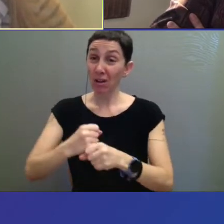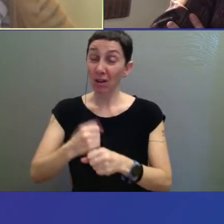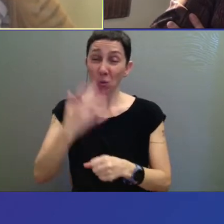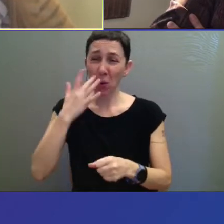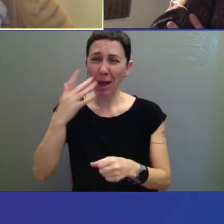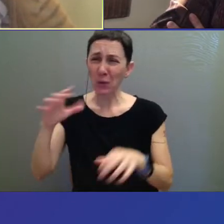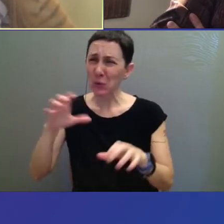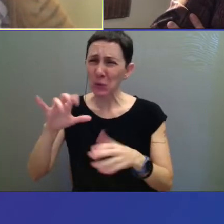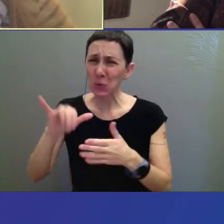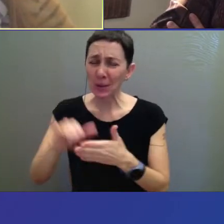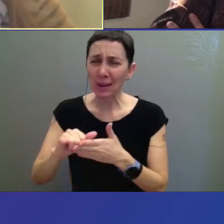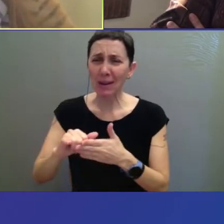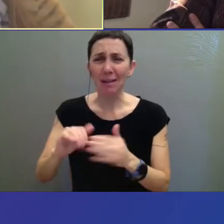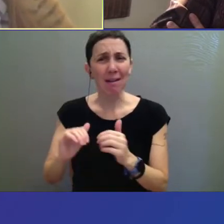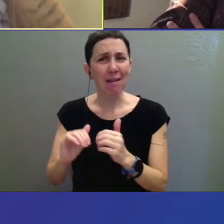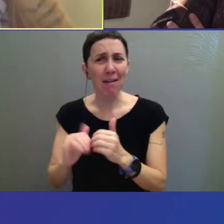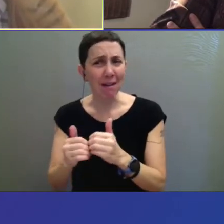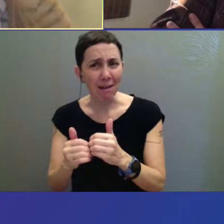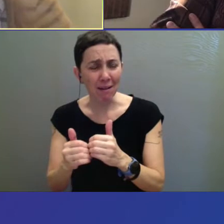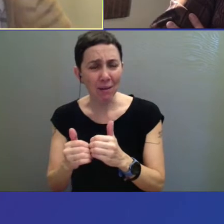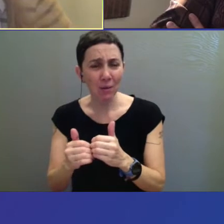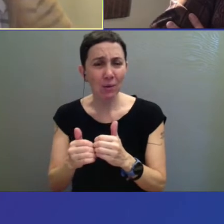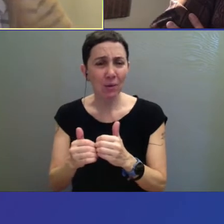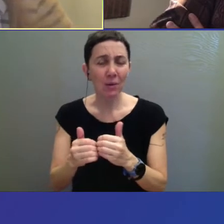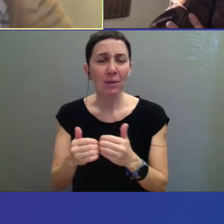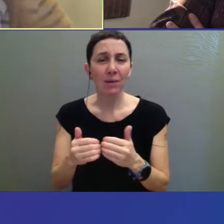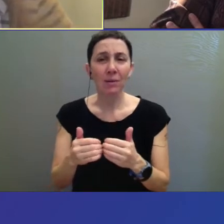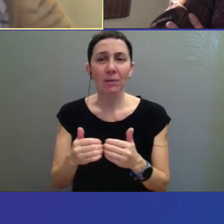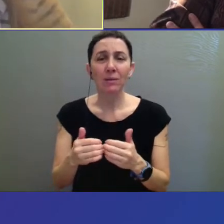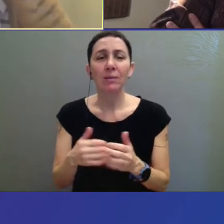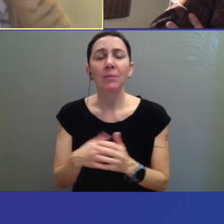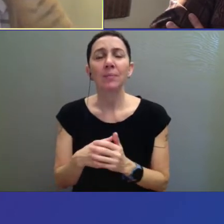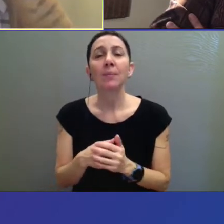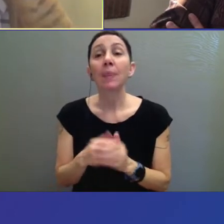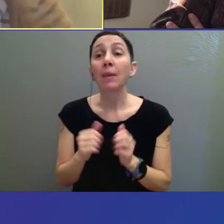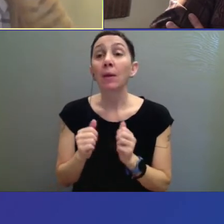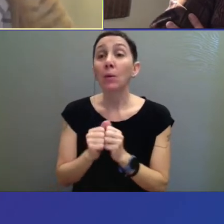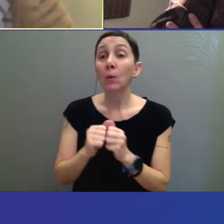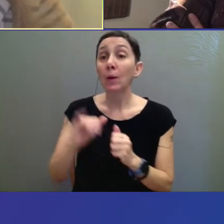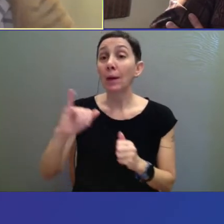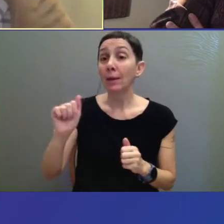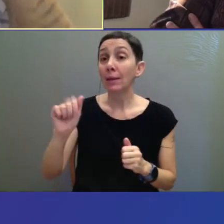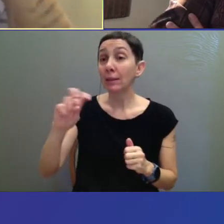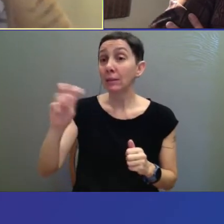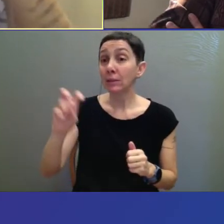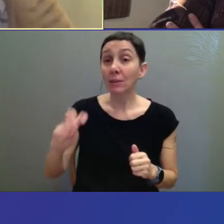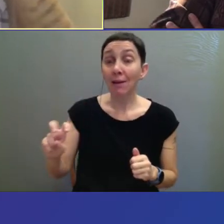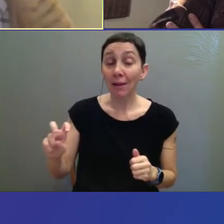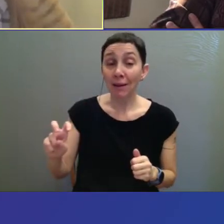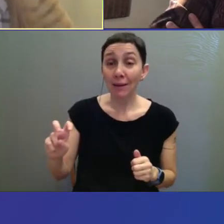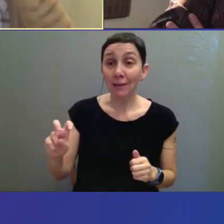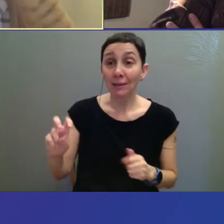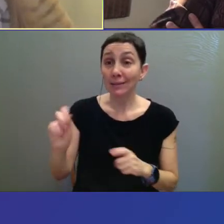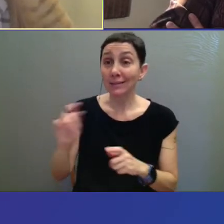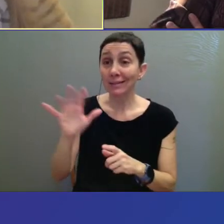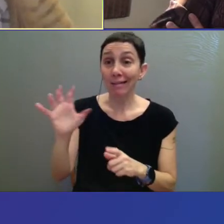how do we go about doing this? And particularly with the jazz style and the journey through